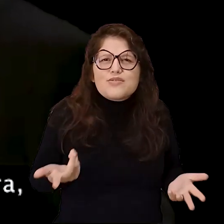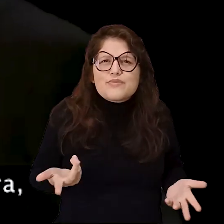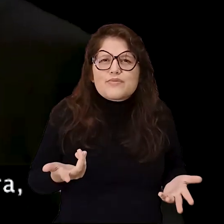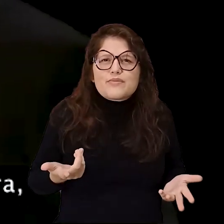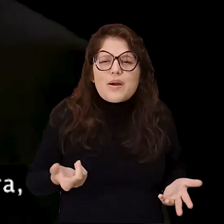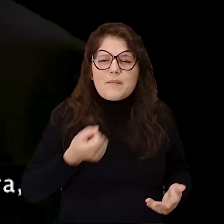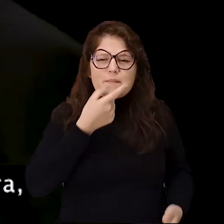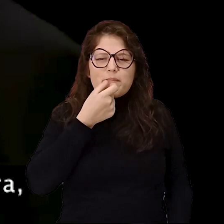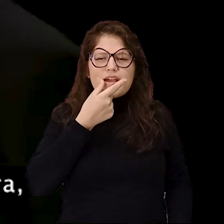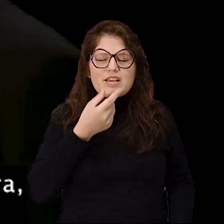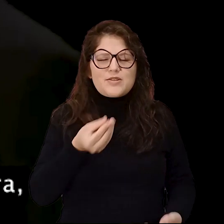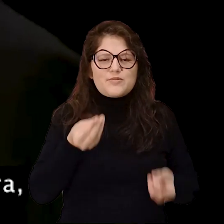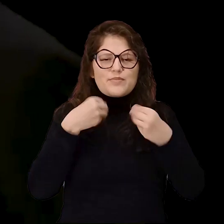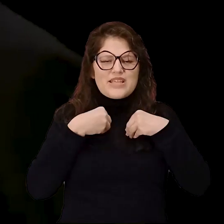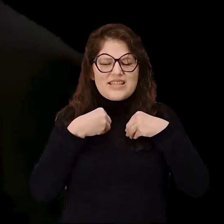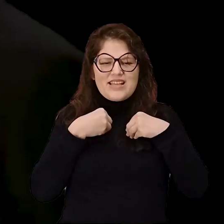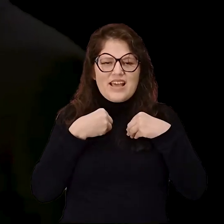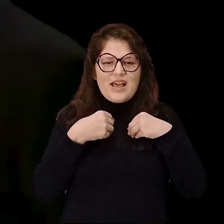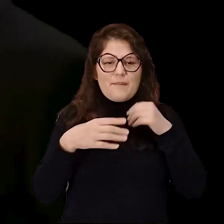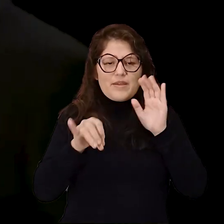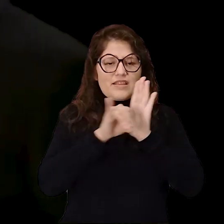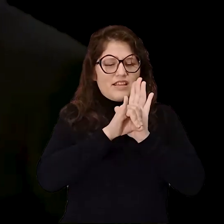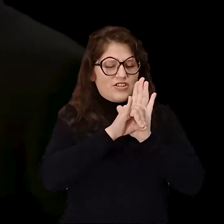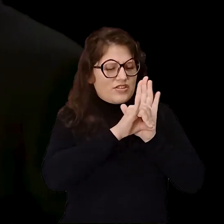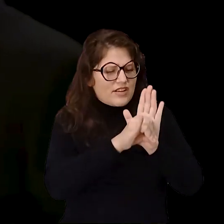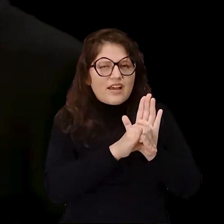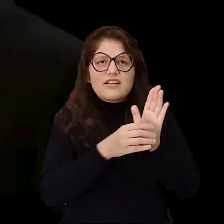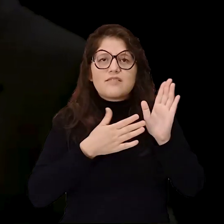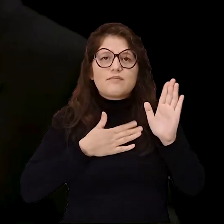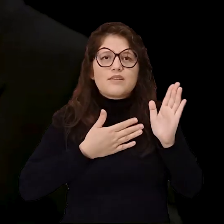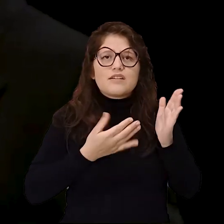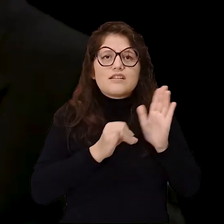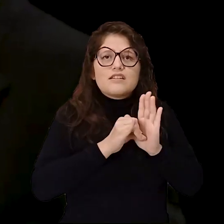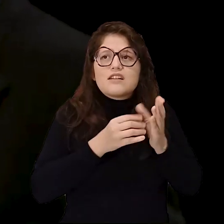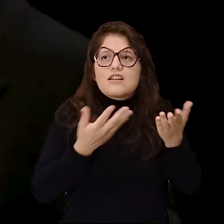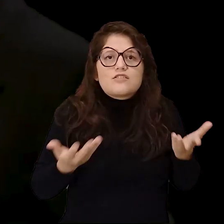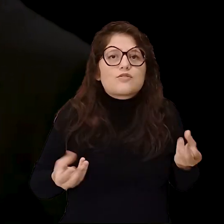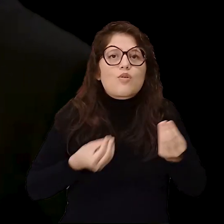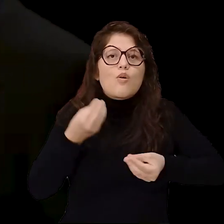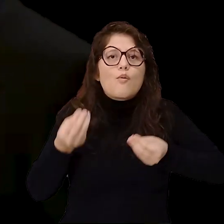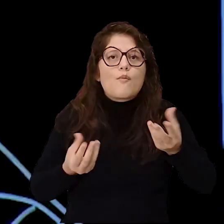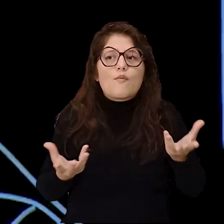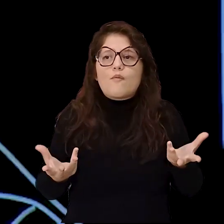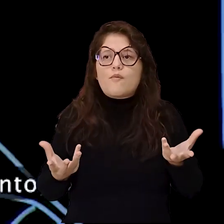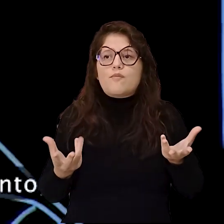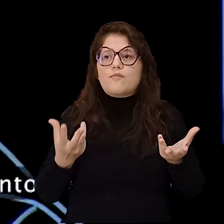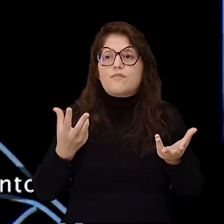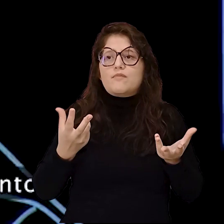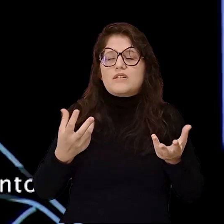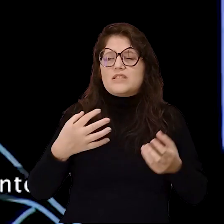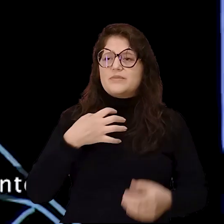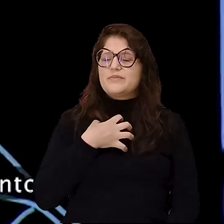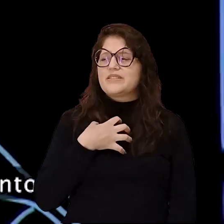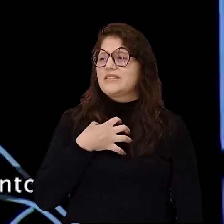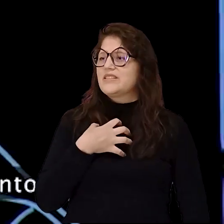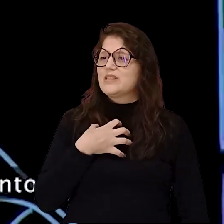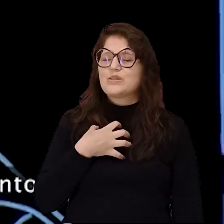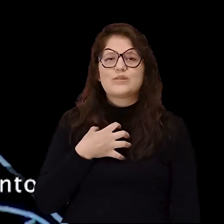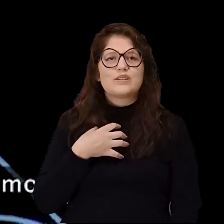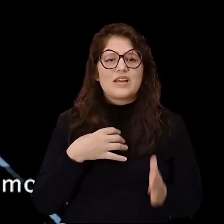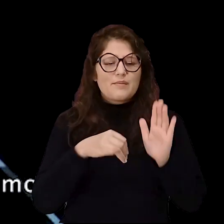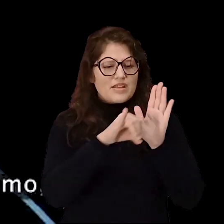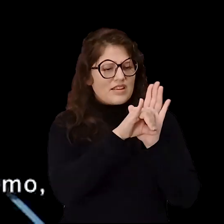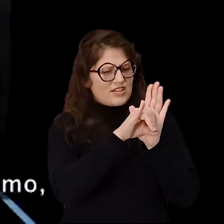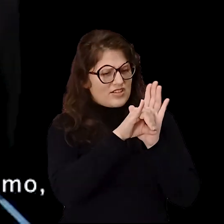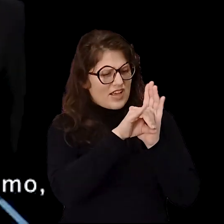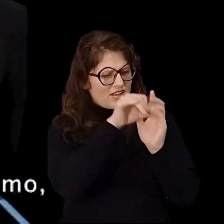If I'm not the tough person who could have made it through a concentration camp, then who am I? And if I have to take medication,